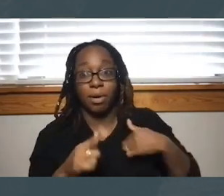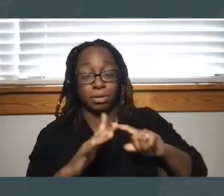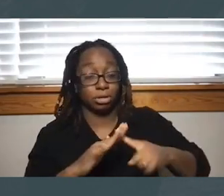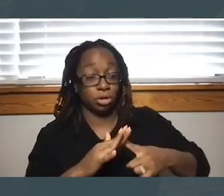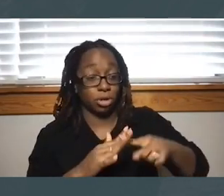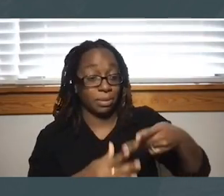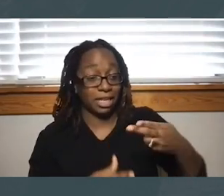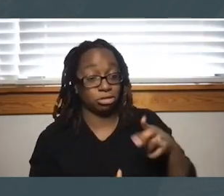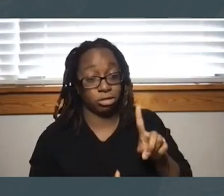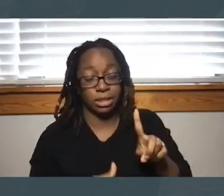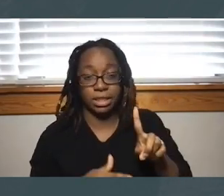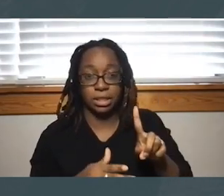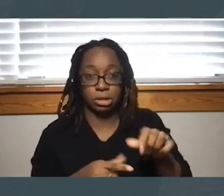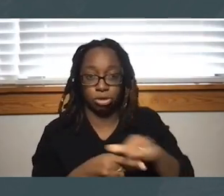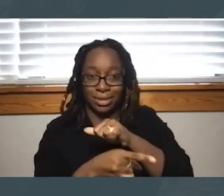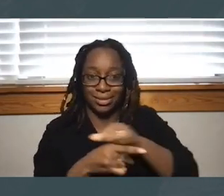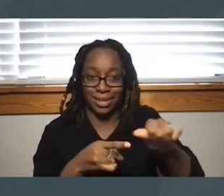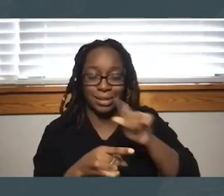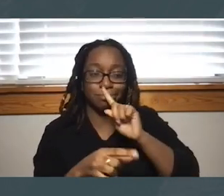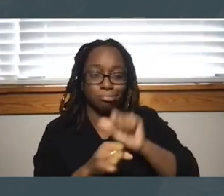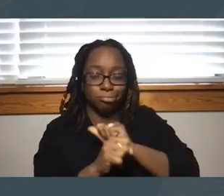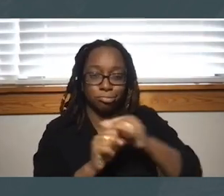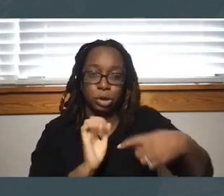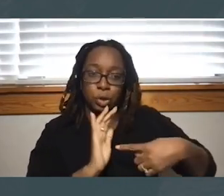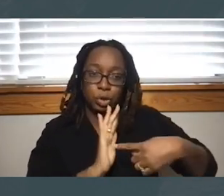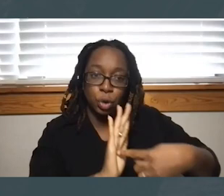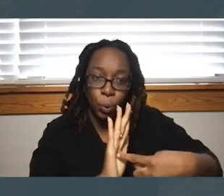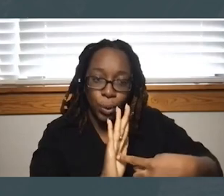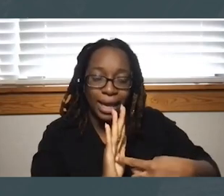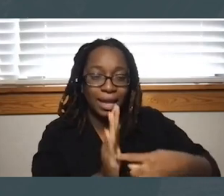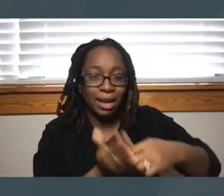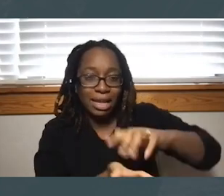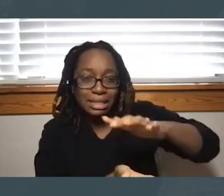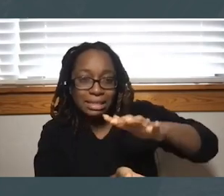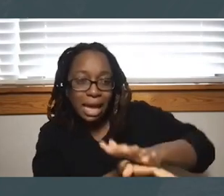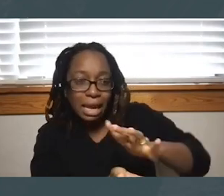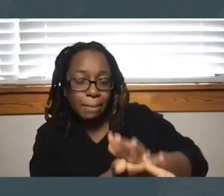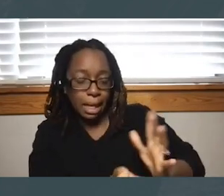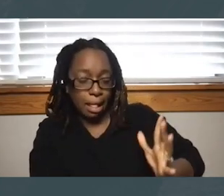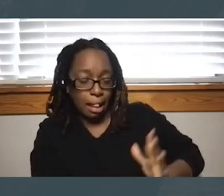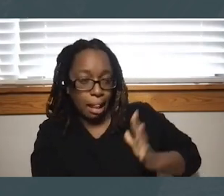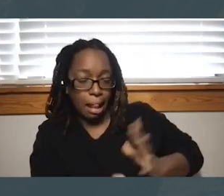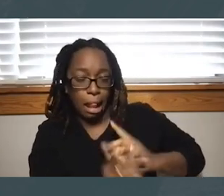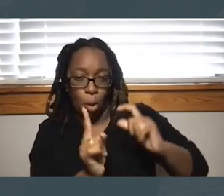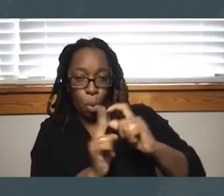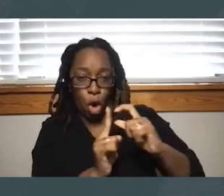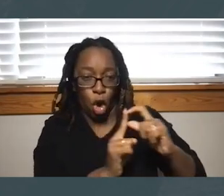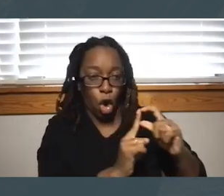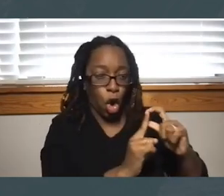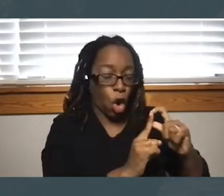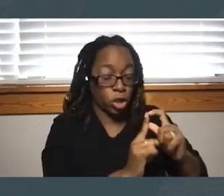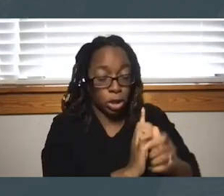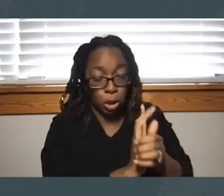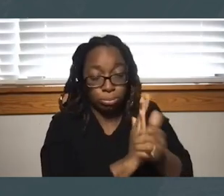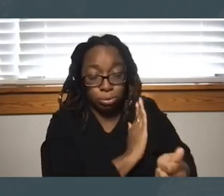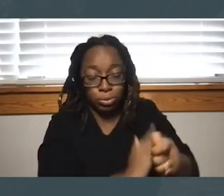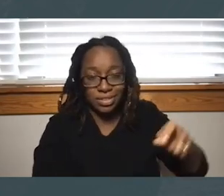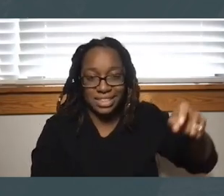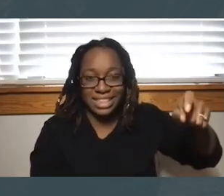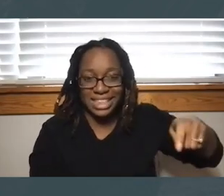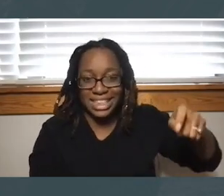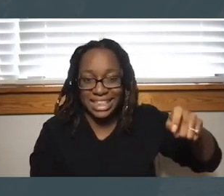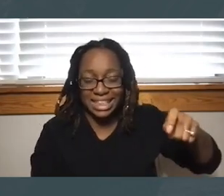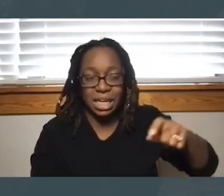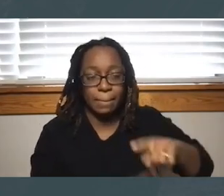training, demonstrating the mastery of this academic jargon that had, costed me a